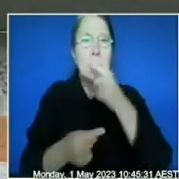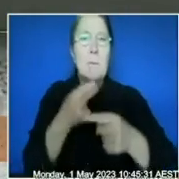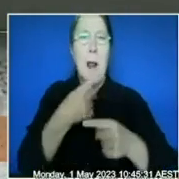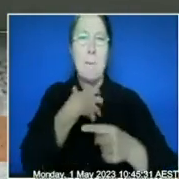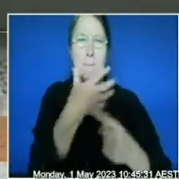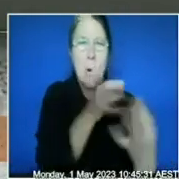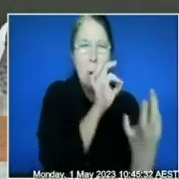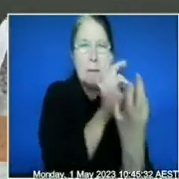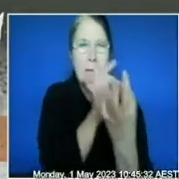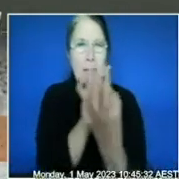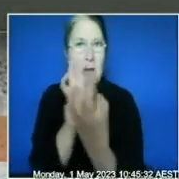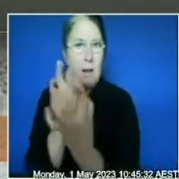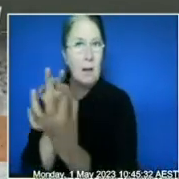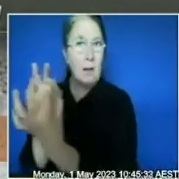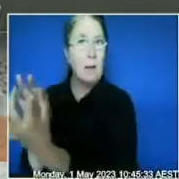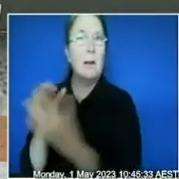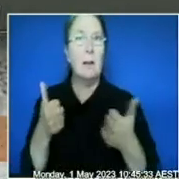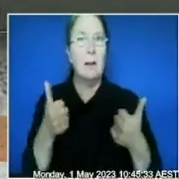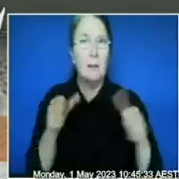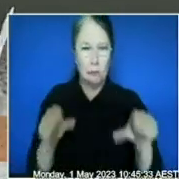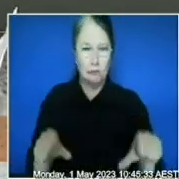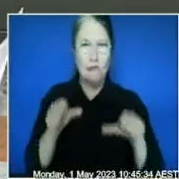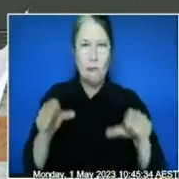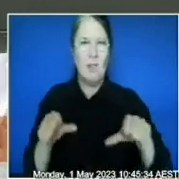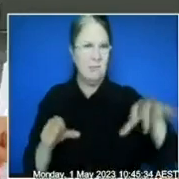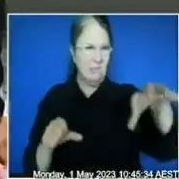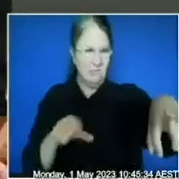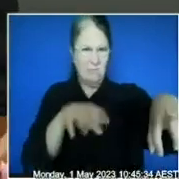what services are being provided there.